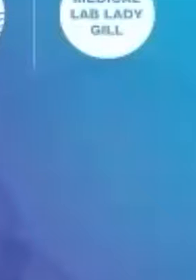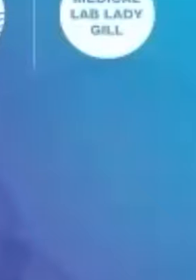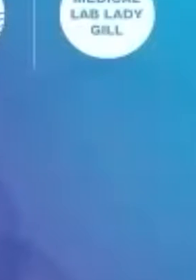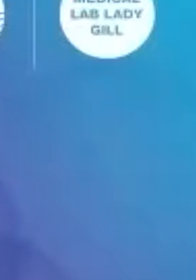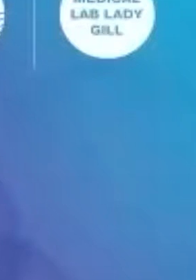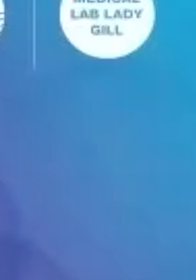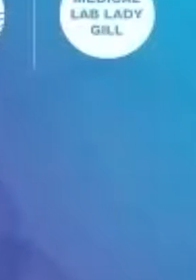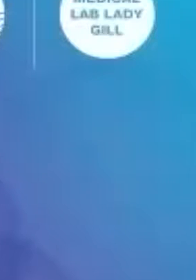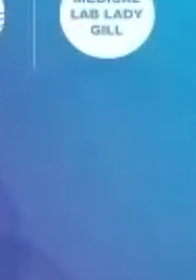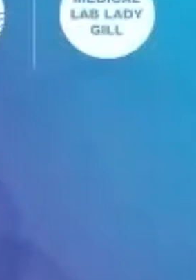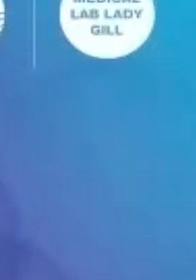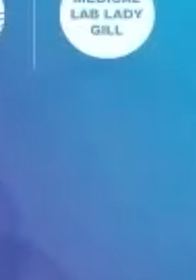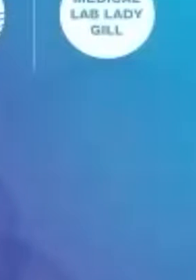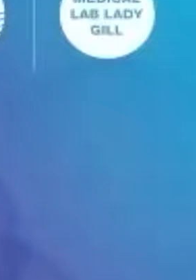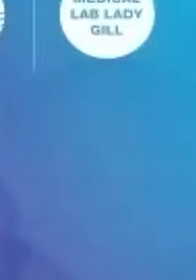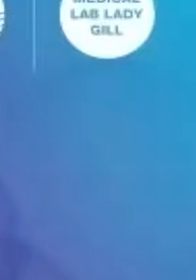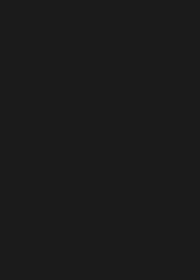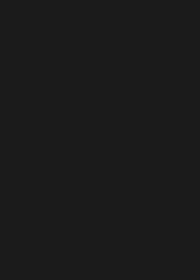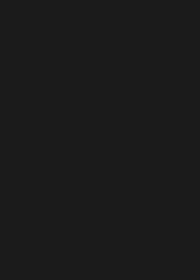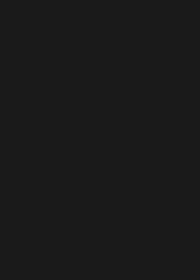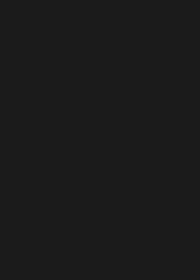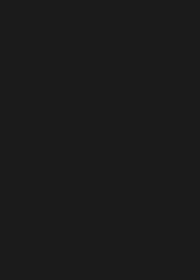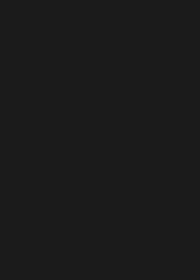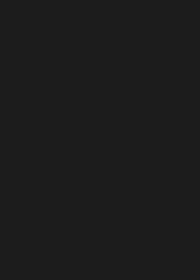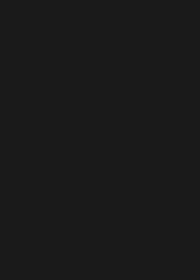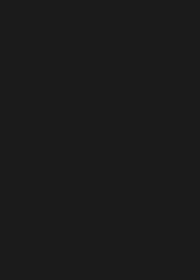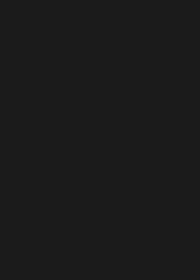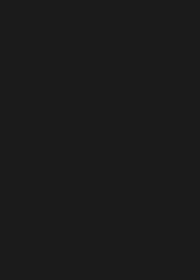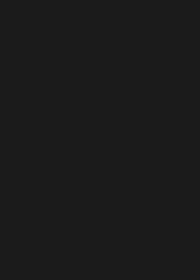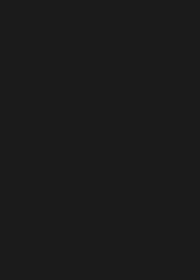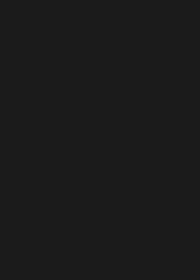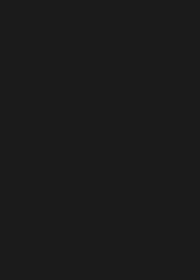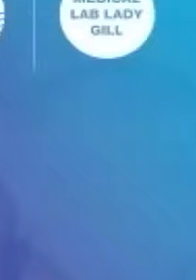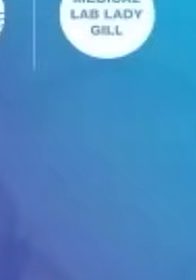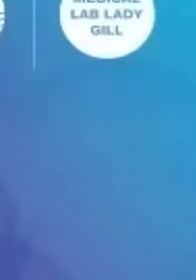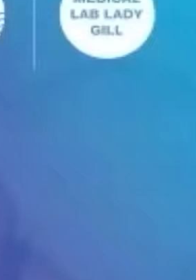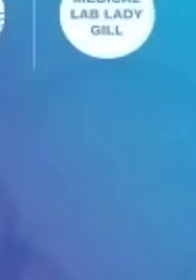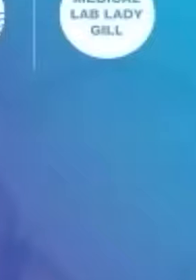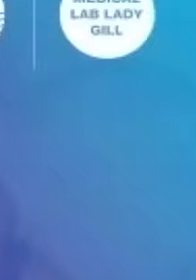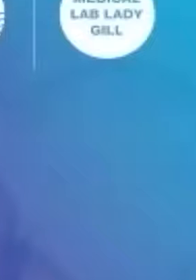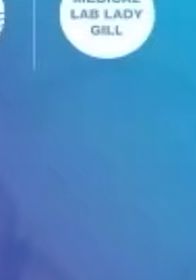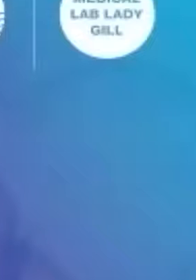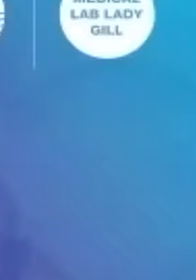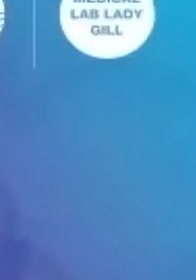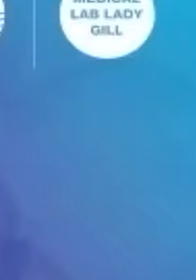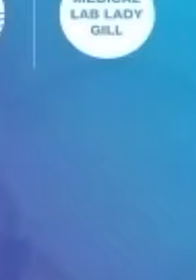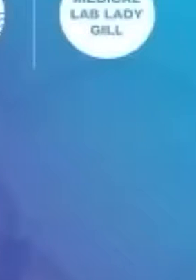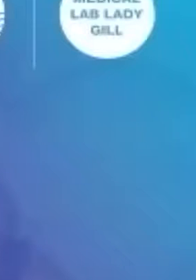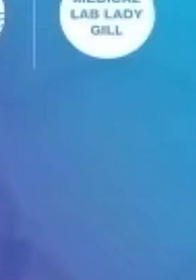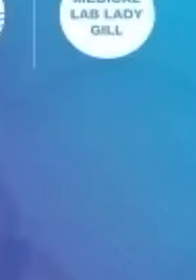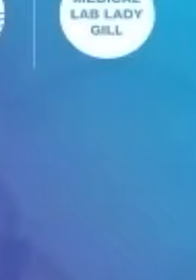you have all this time somewhere stashed in a closet. And we would love to know how you're doing that